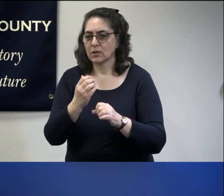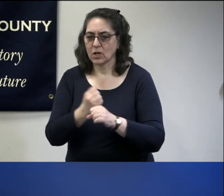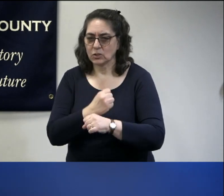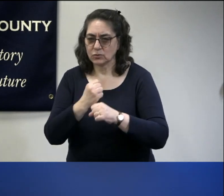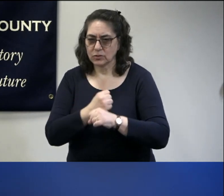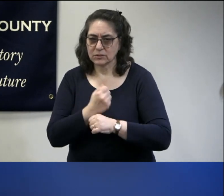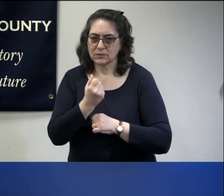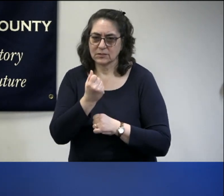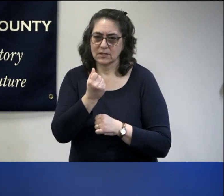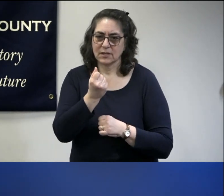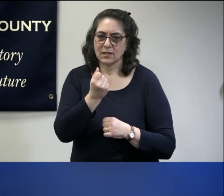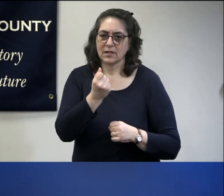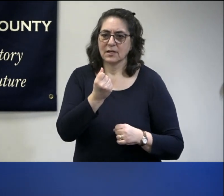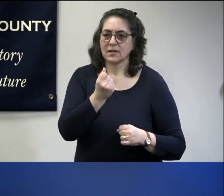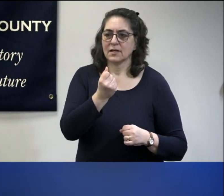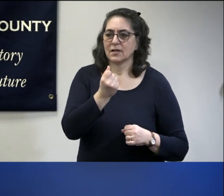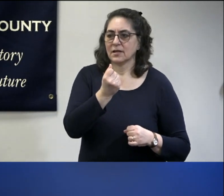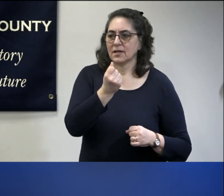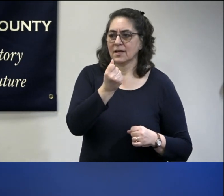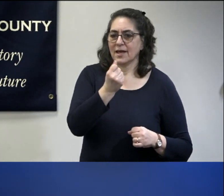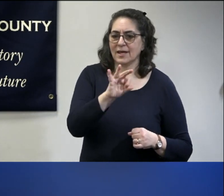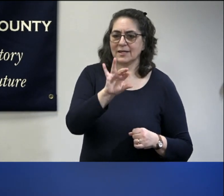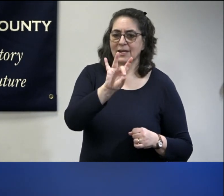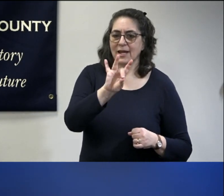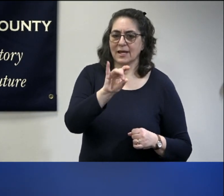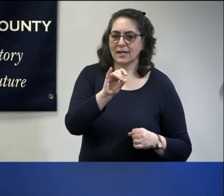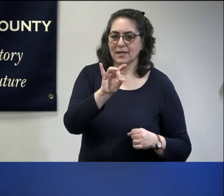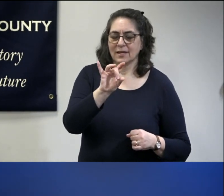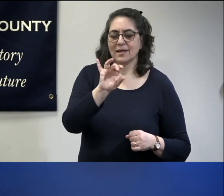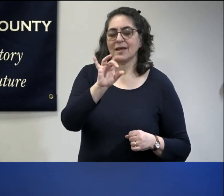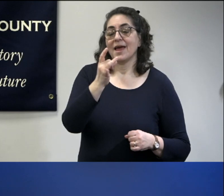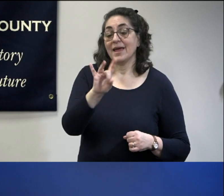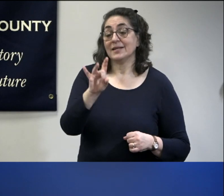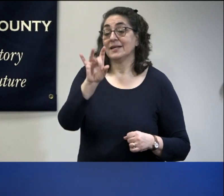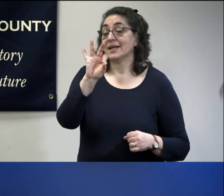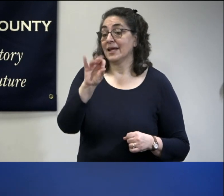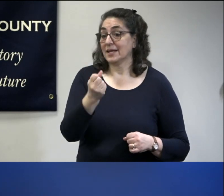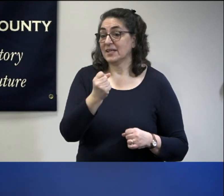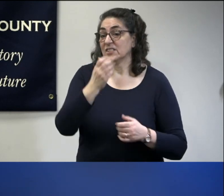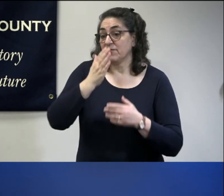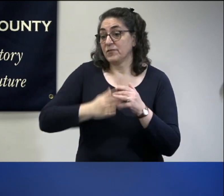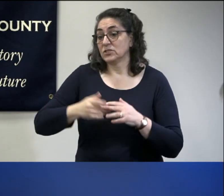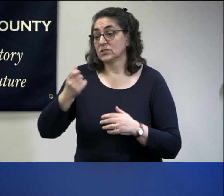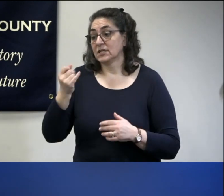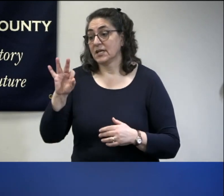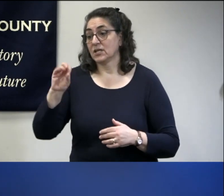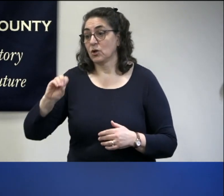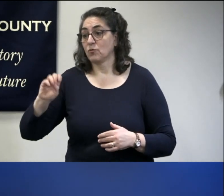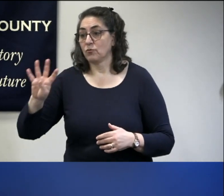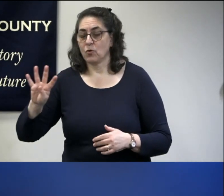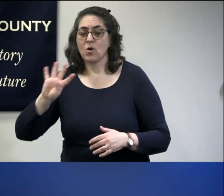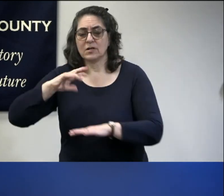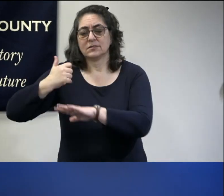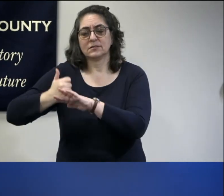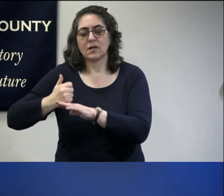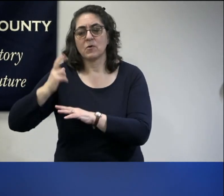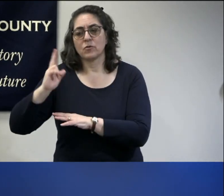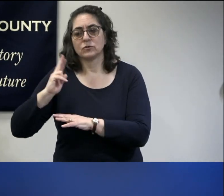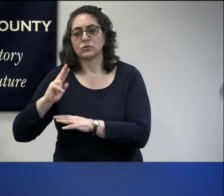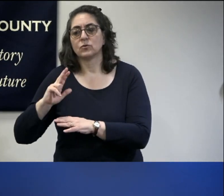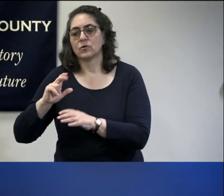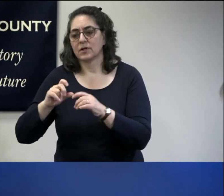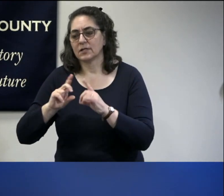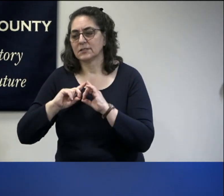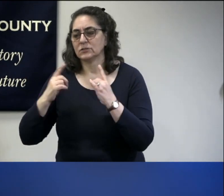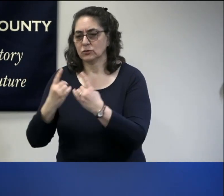was completed in 1904. It's listed in the Courthouse Historic District, which was locally designated in